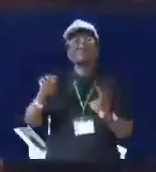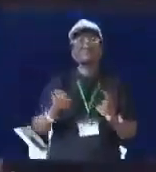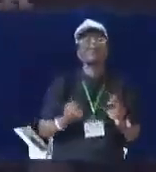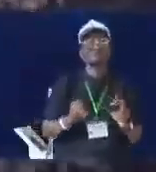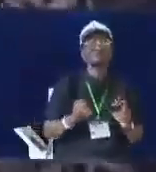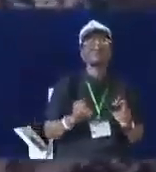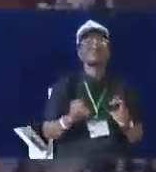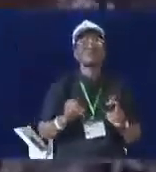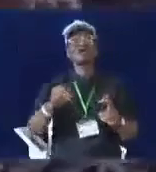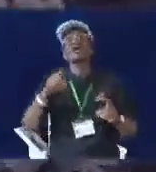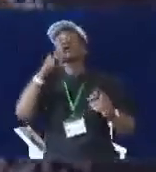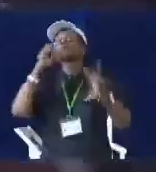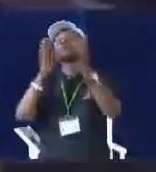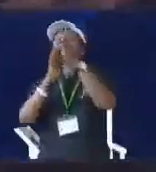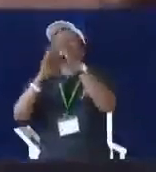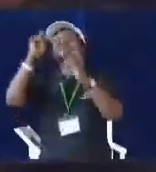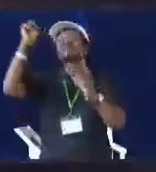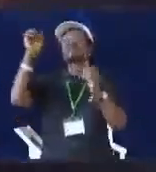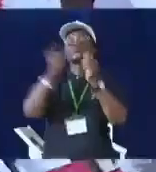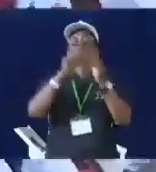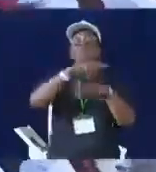Praise Him with all your strength.